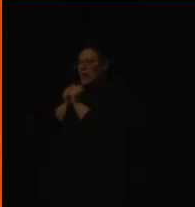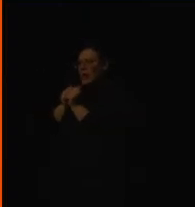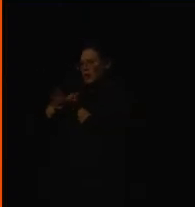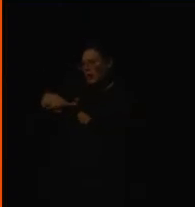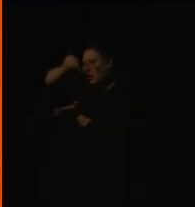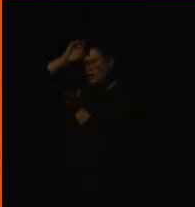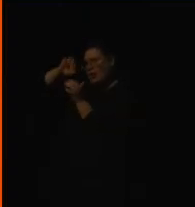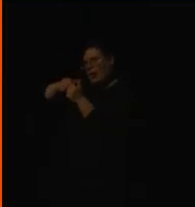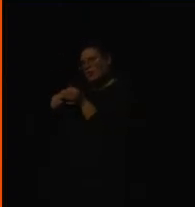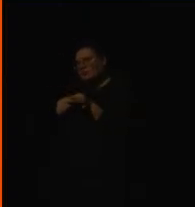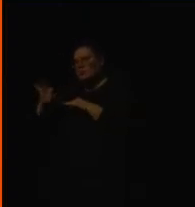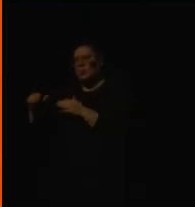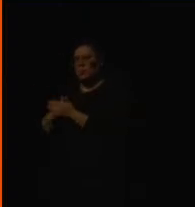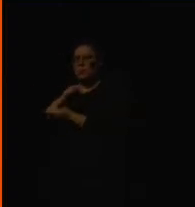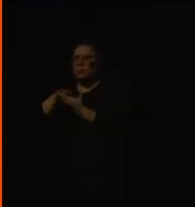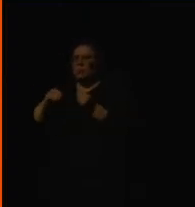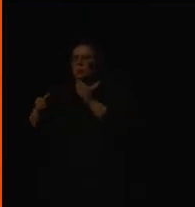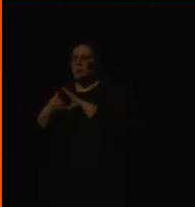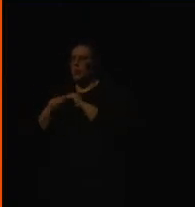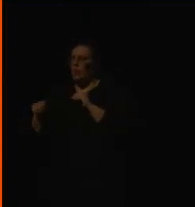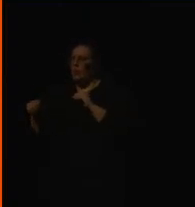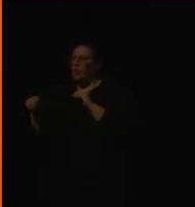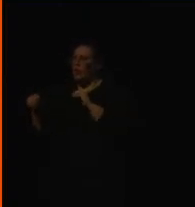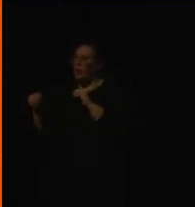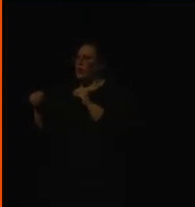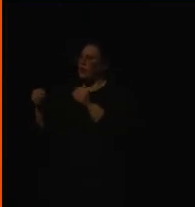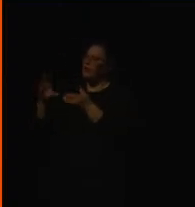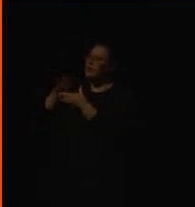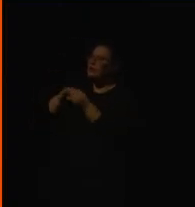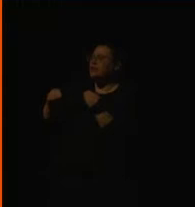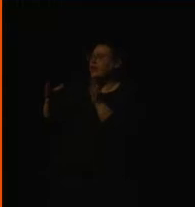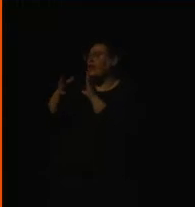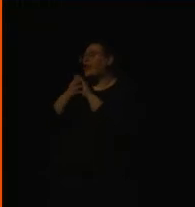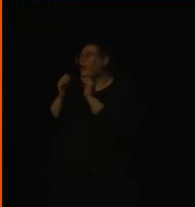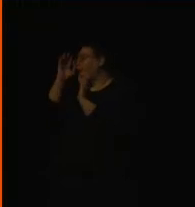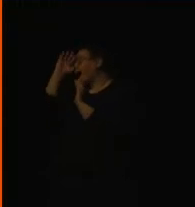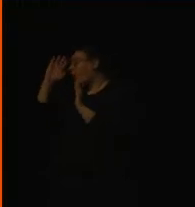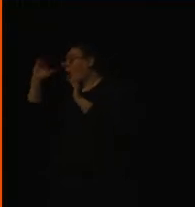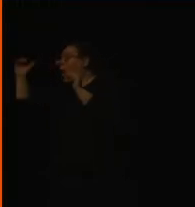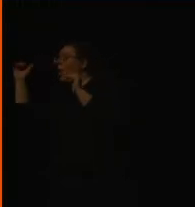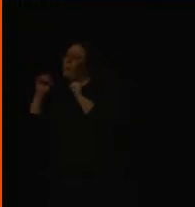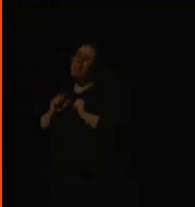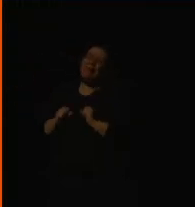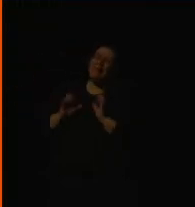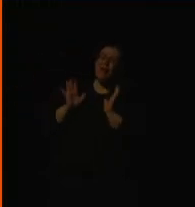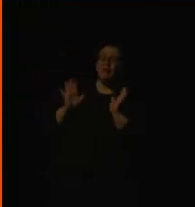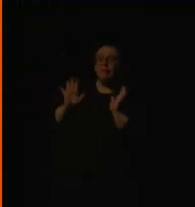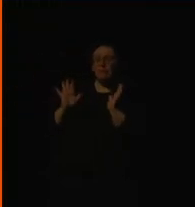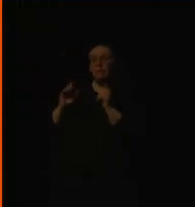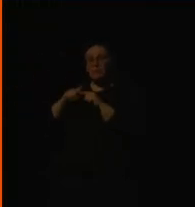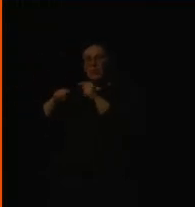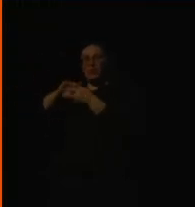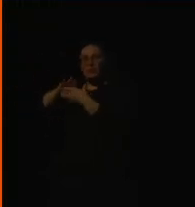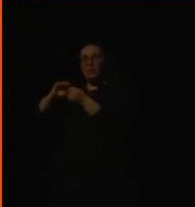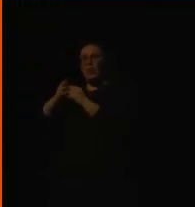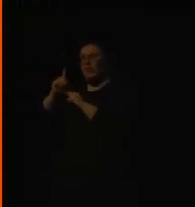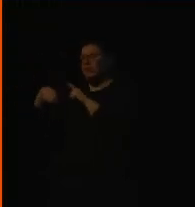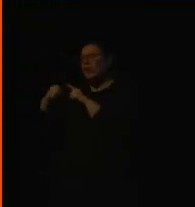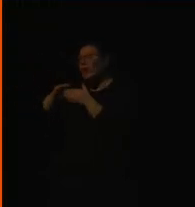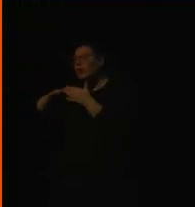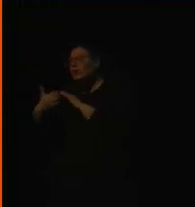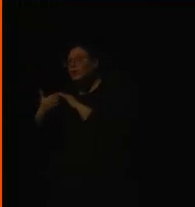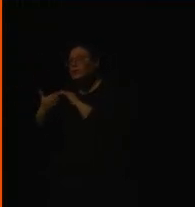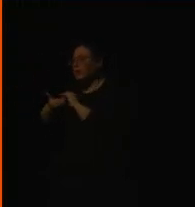story. This wasn't a story of despair, but of hope. It was a story of how they found community. It was a story of